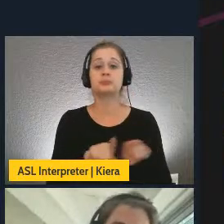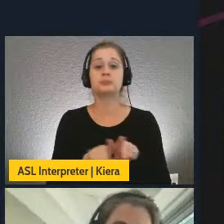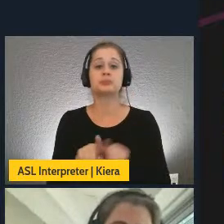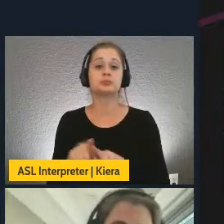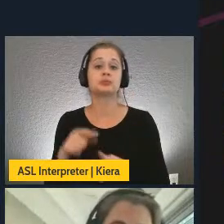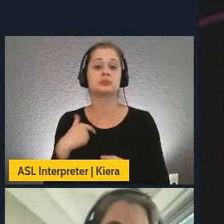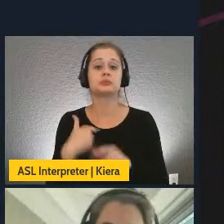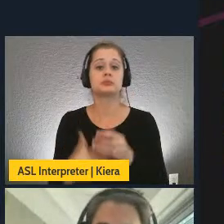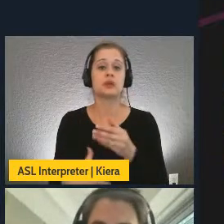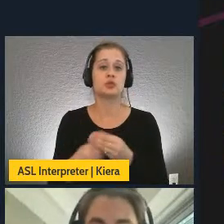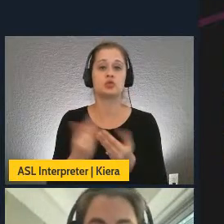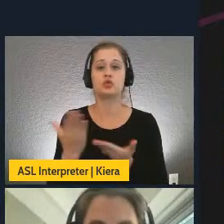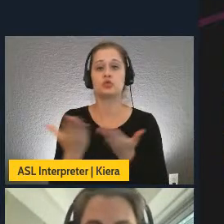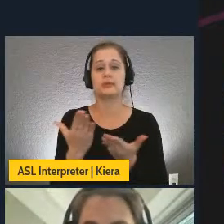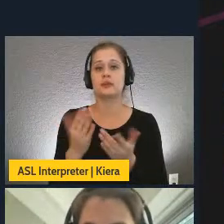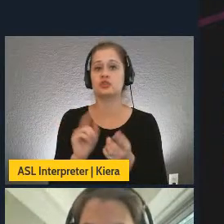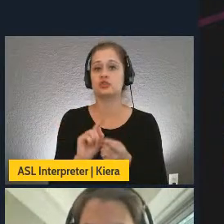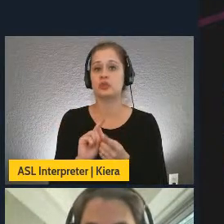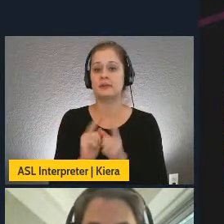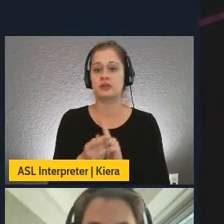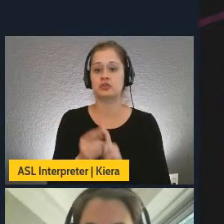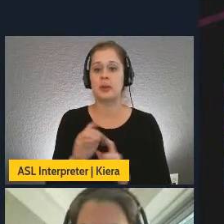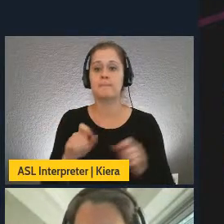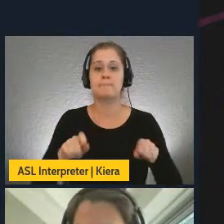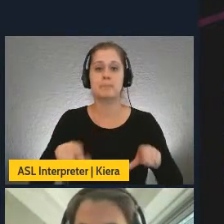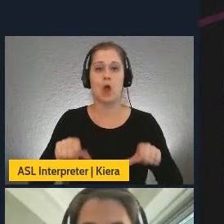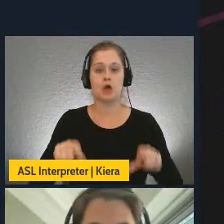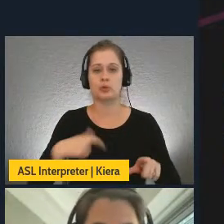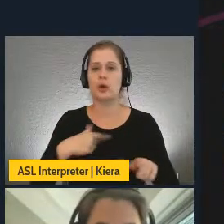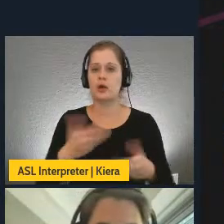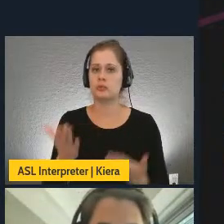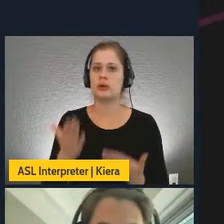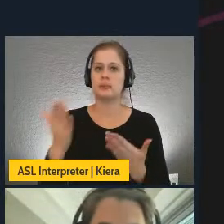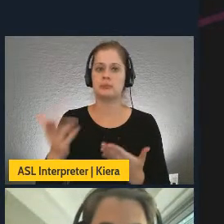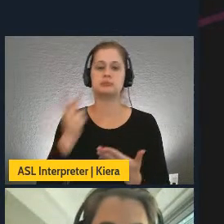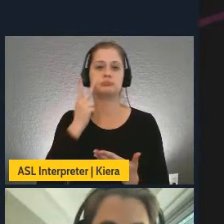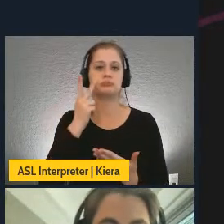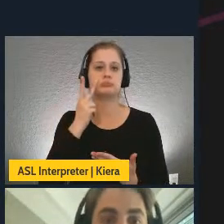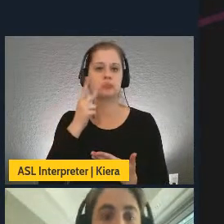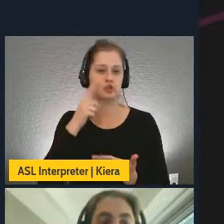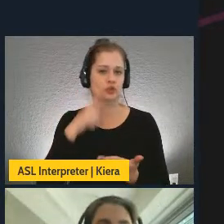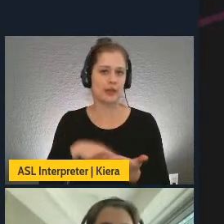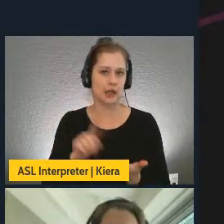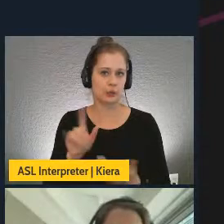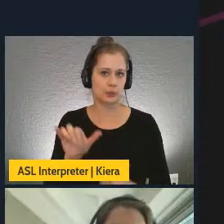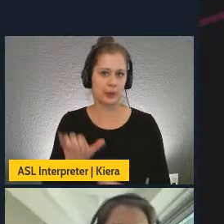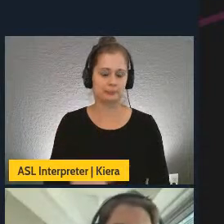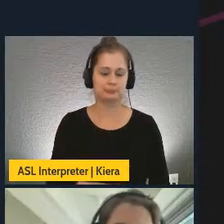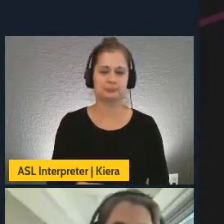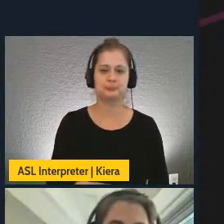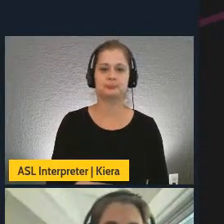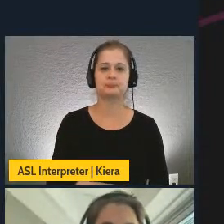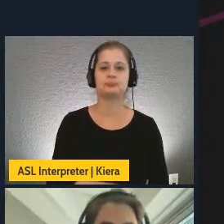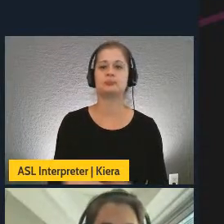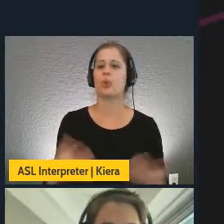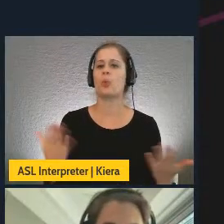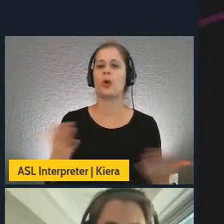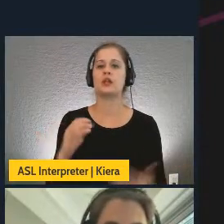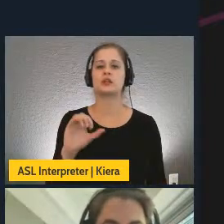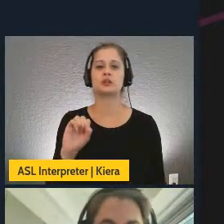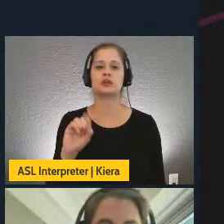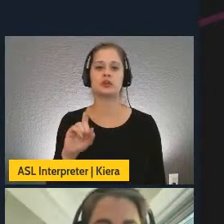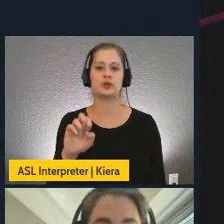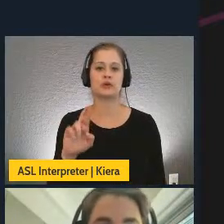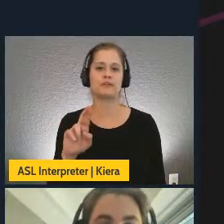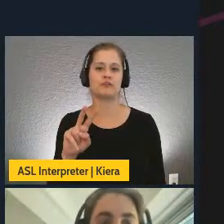to the Serverless Transformation blog, so I highly recommend you check that out as well. So, quick touch on what is serverless, because I'm a